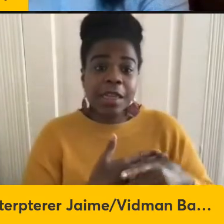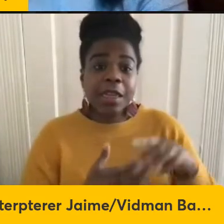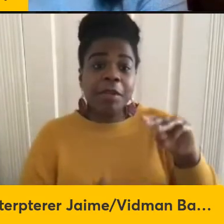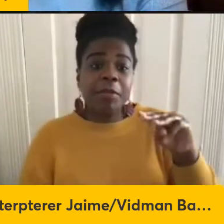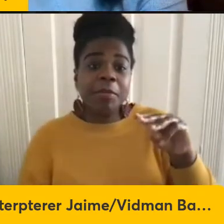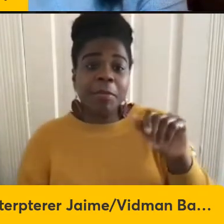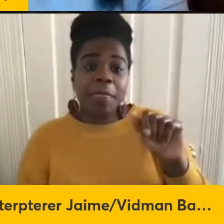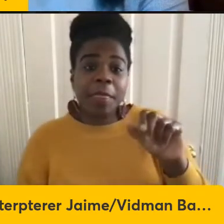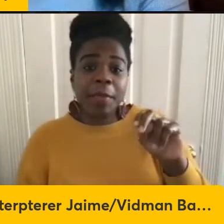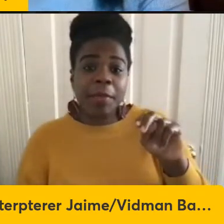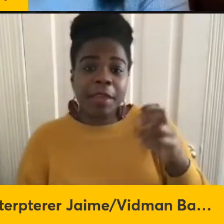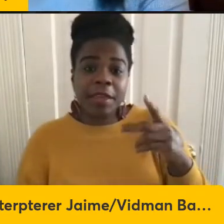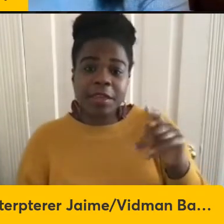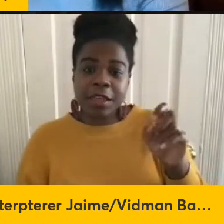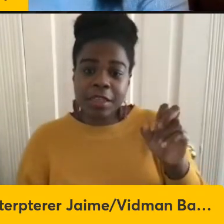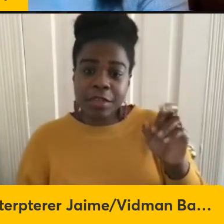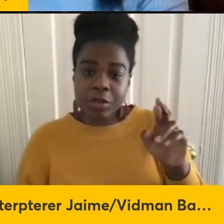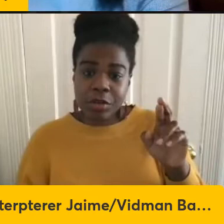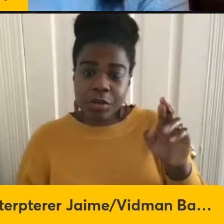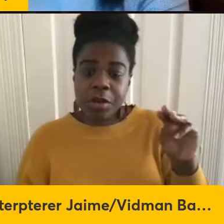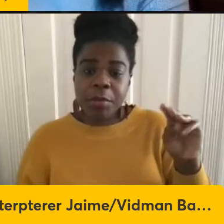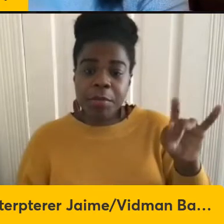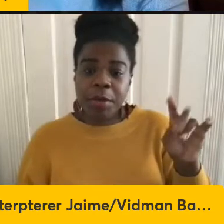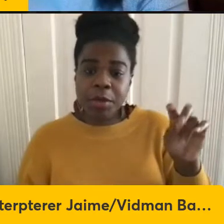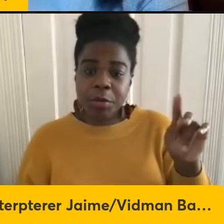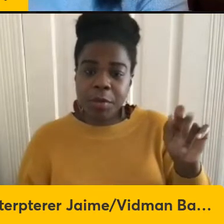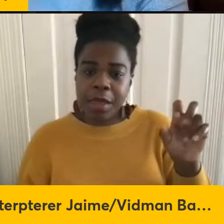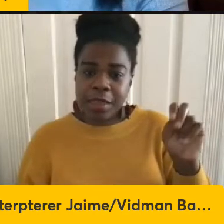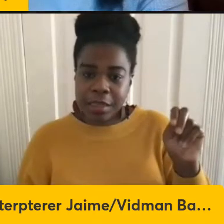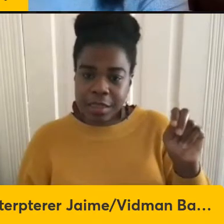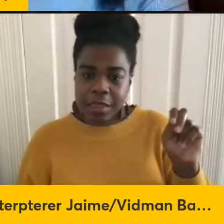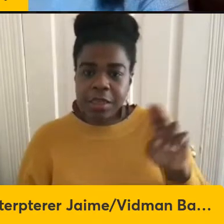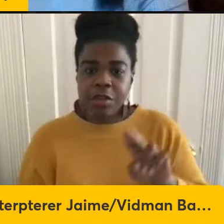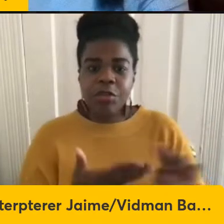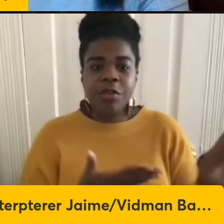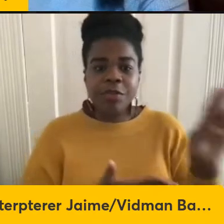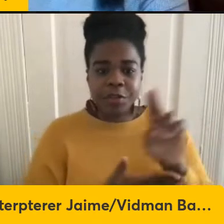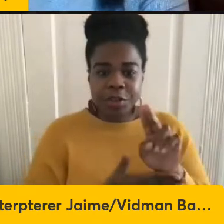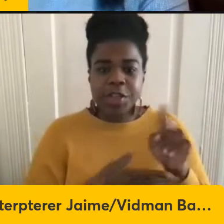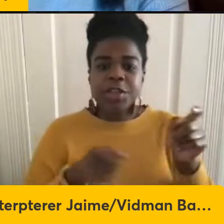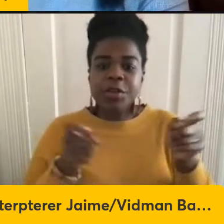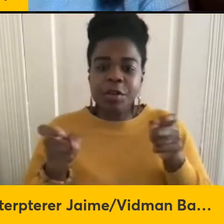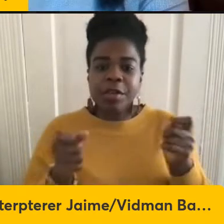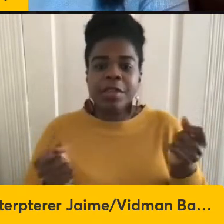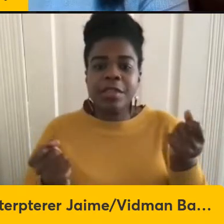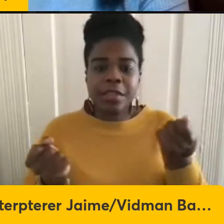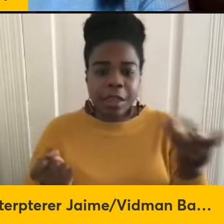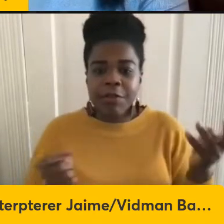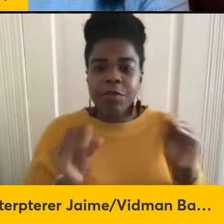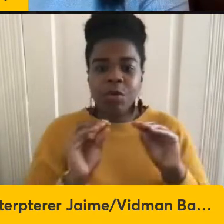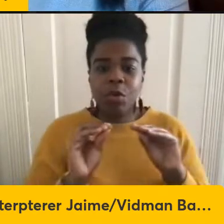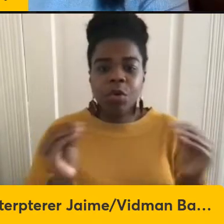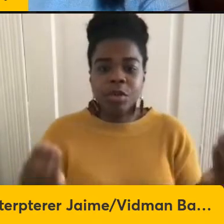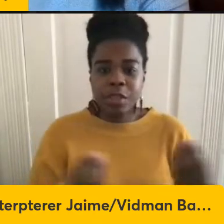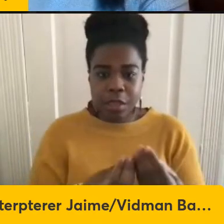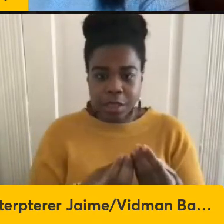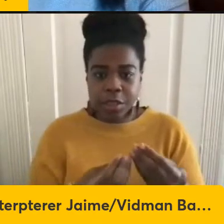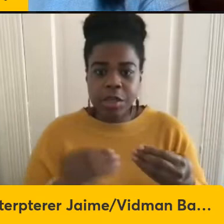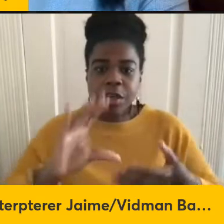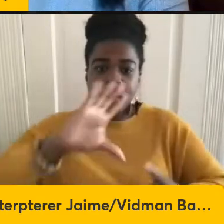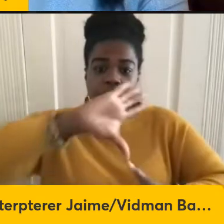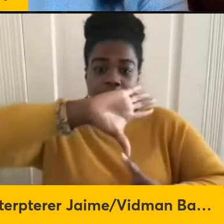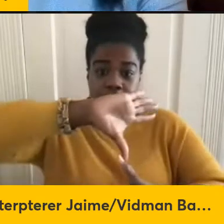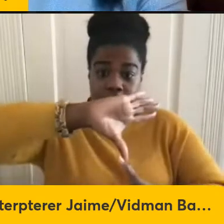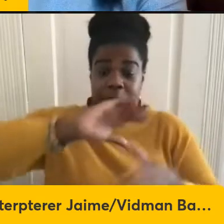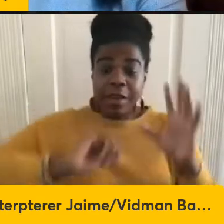Manchester Metropolitan University. She is the chair of several organizations, including the Caribbean and African